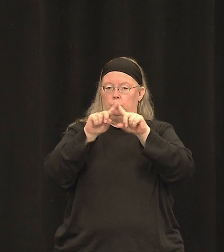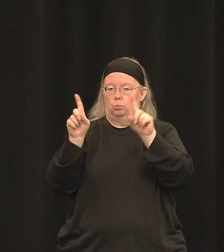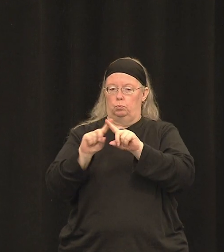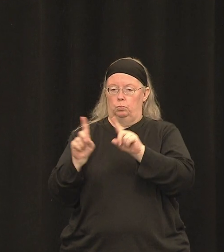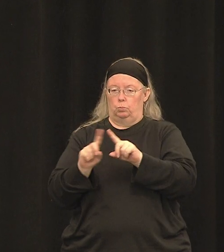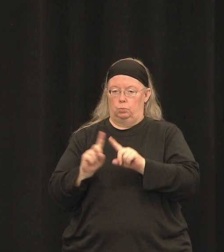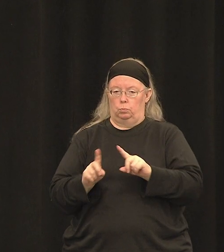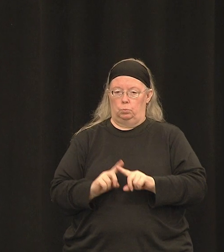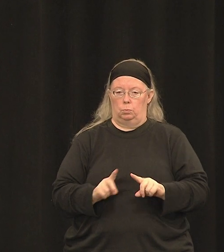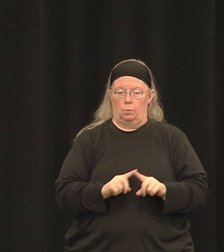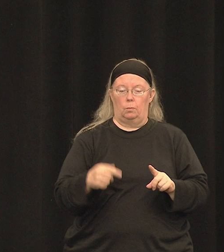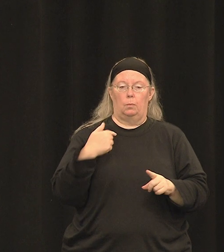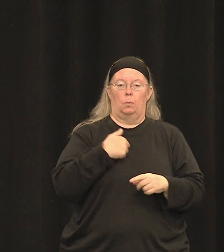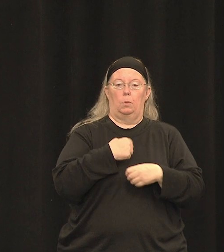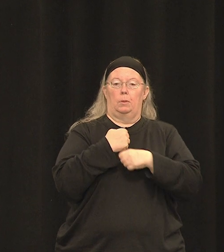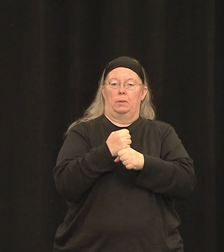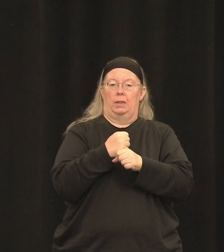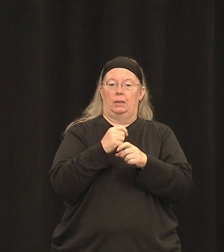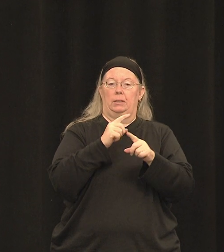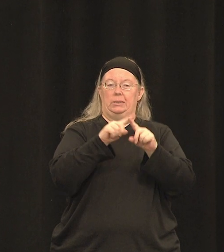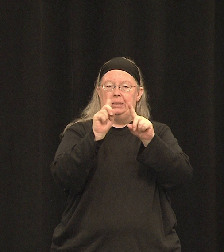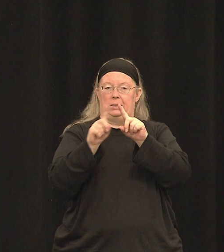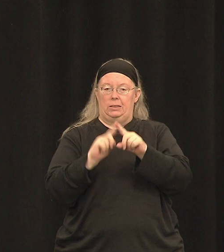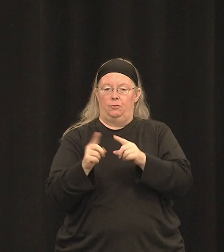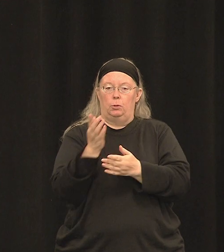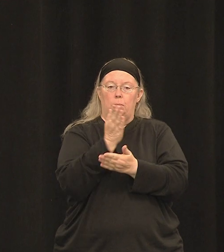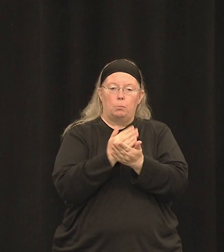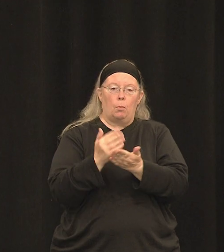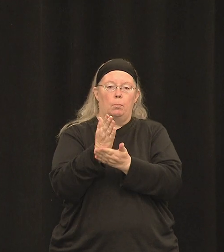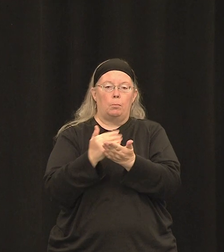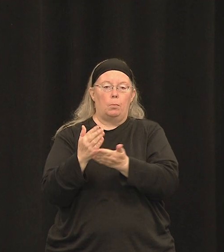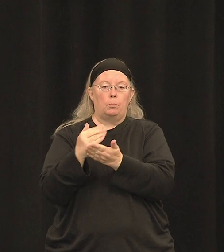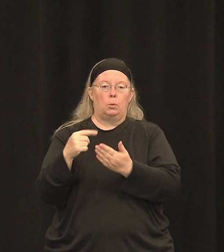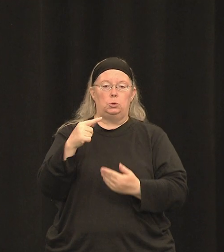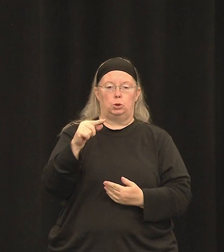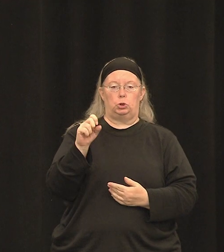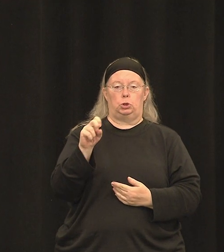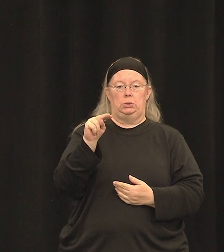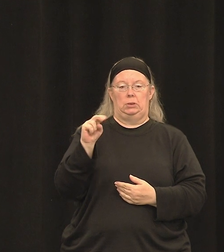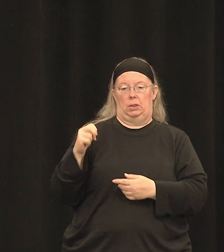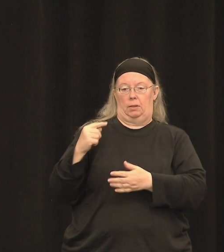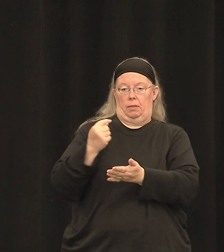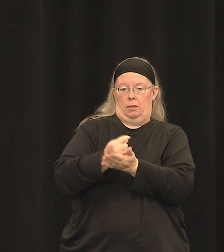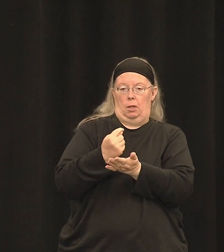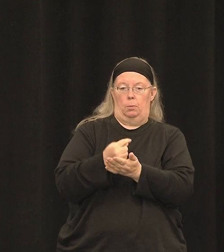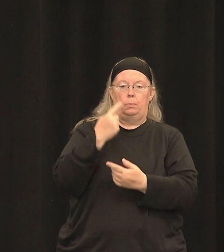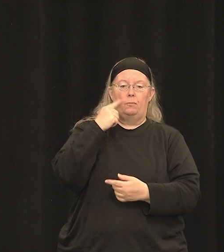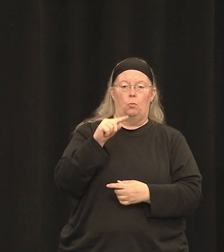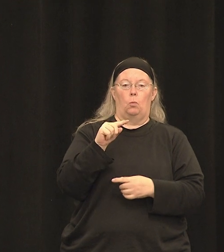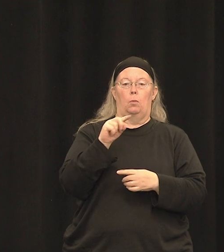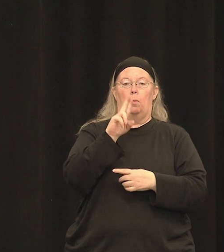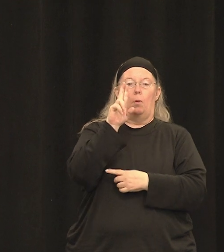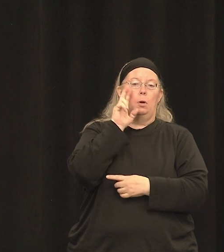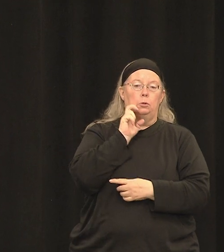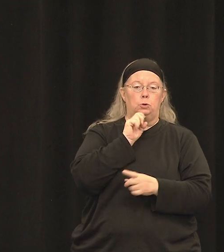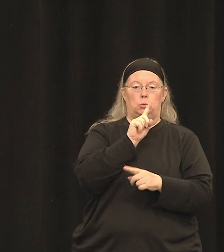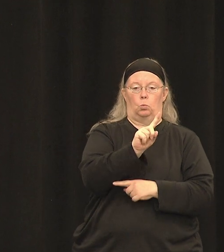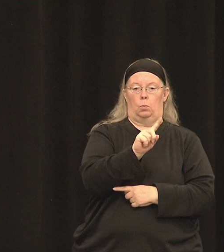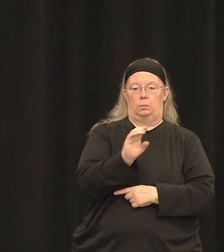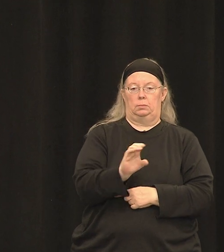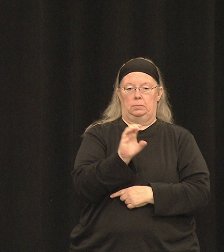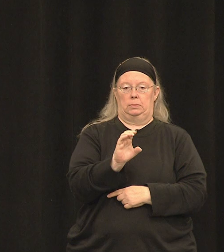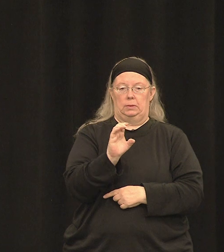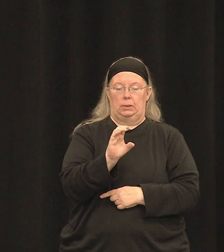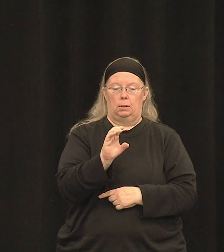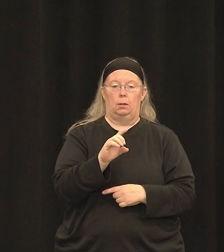program for the USH1C mutation, including the truck, payload, and map. The truck is the